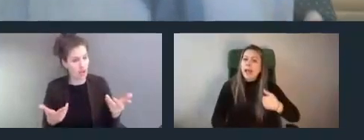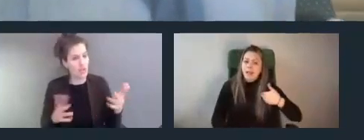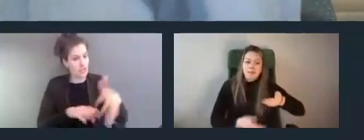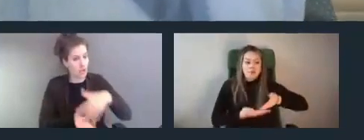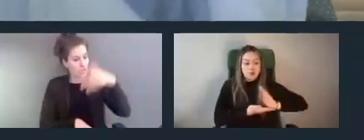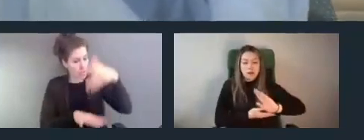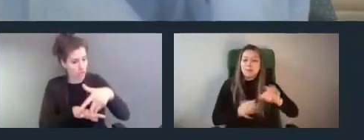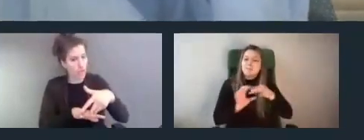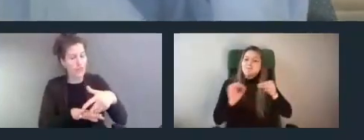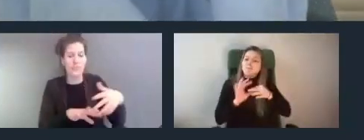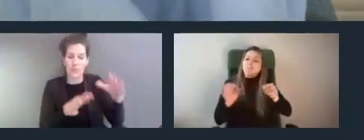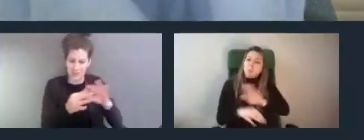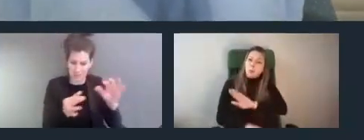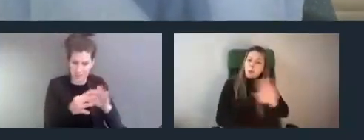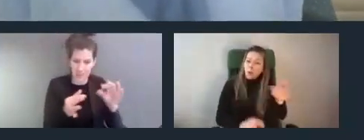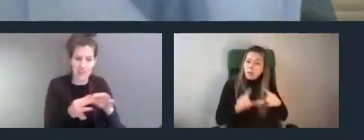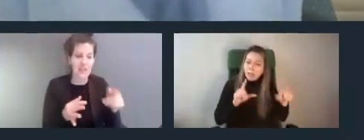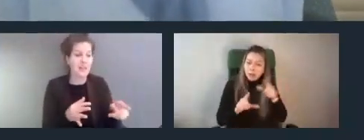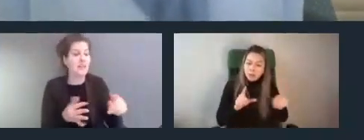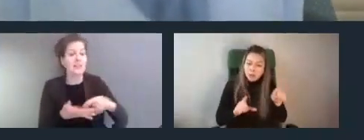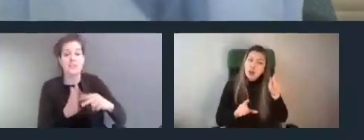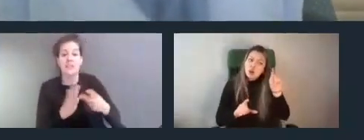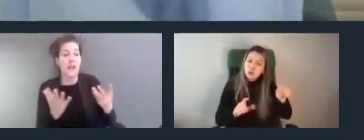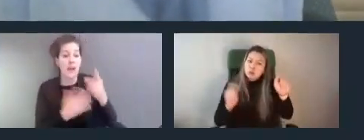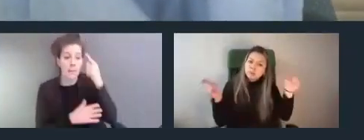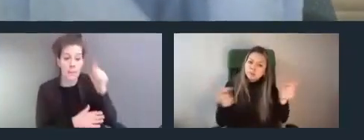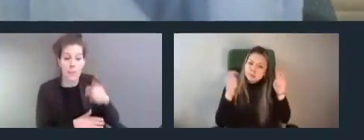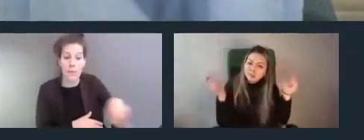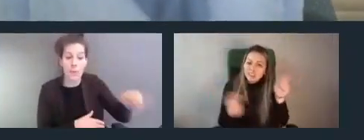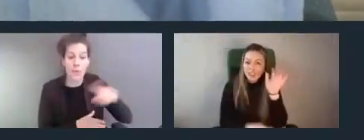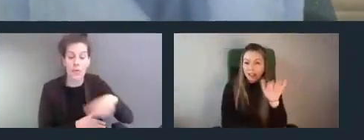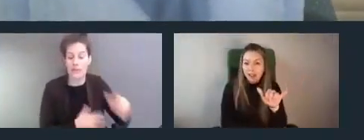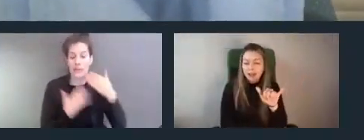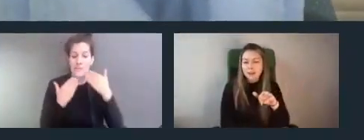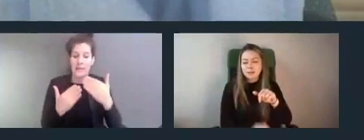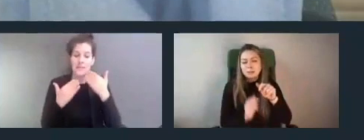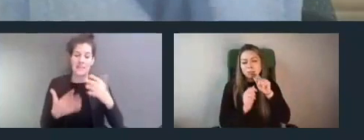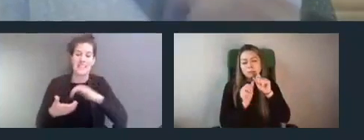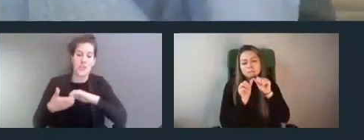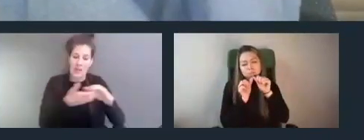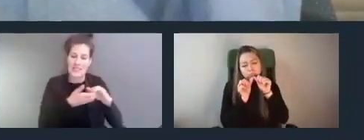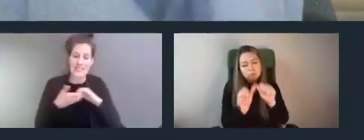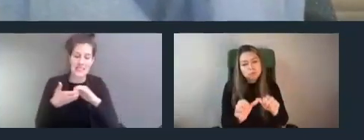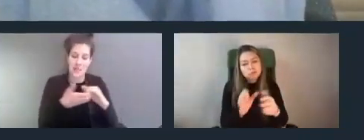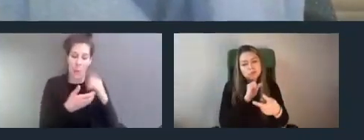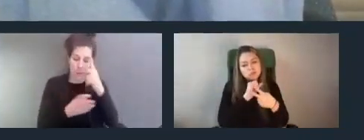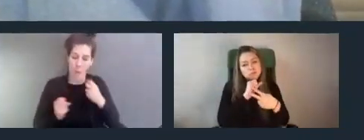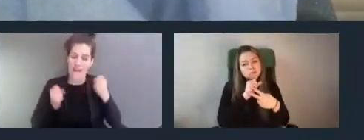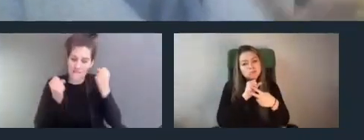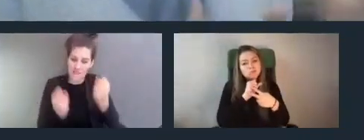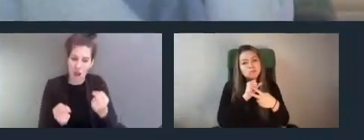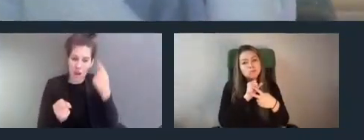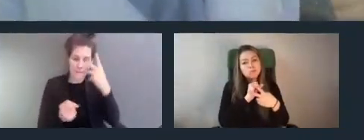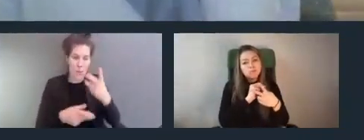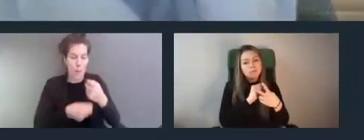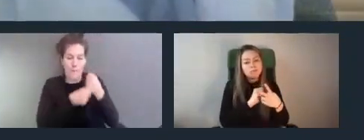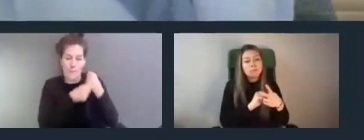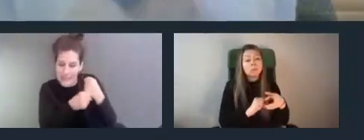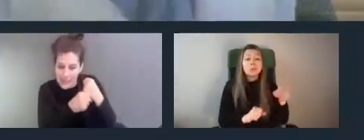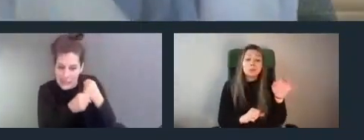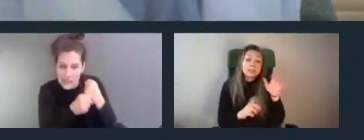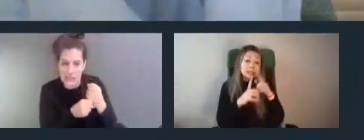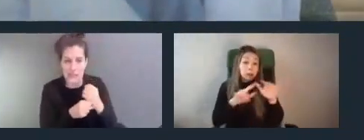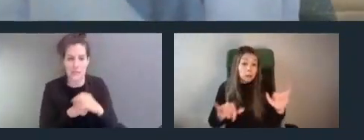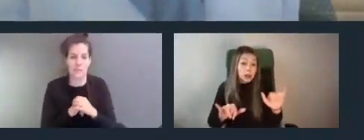make sure that we celebrate those as well and we preserve our native tongue. While we address the dark past and